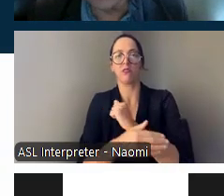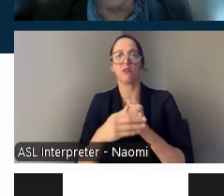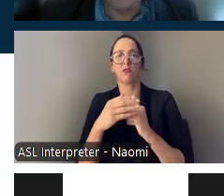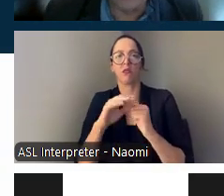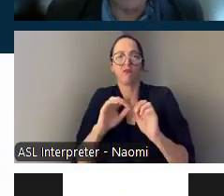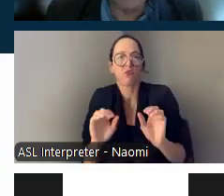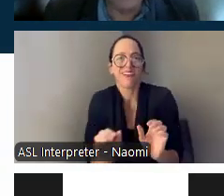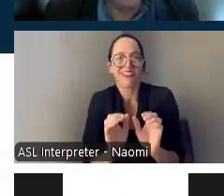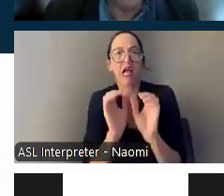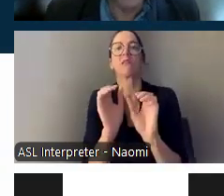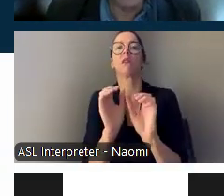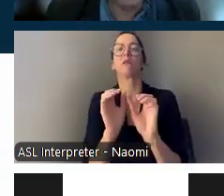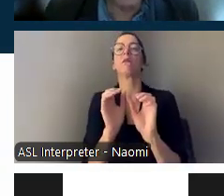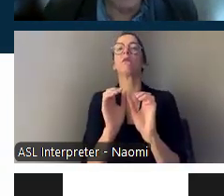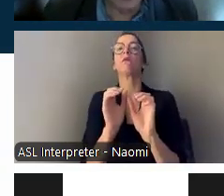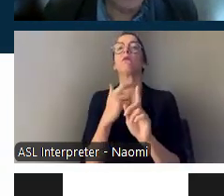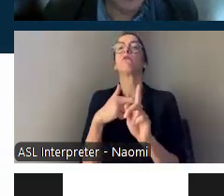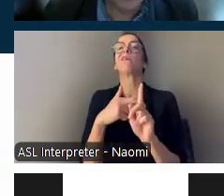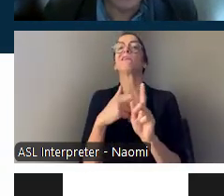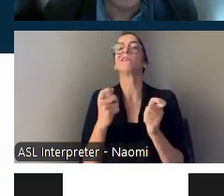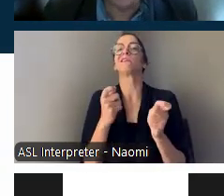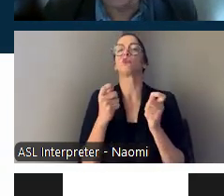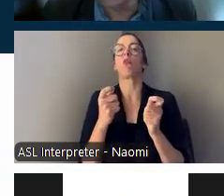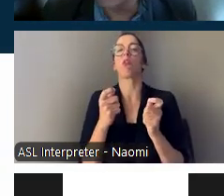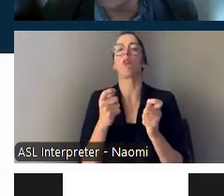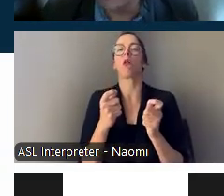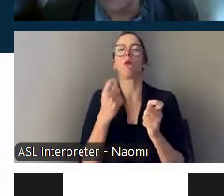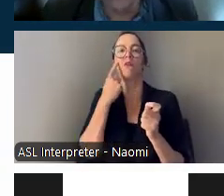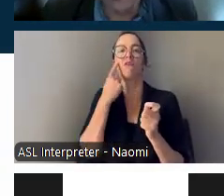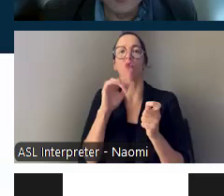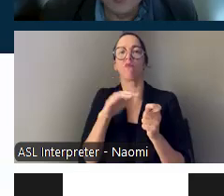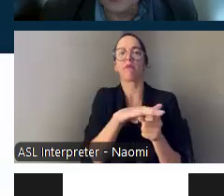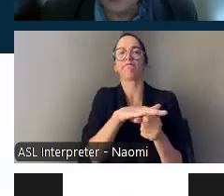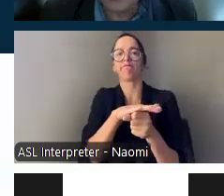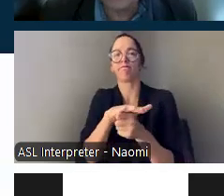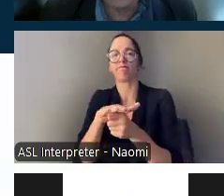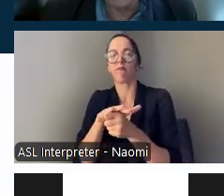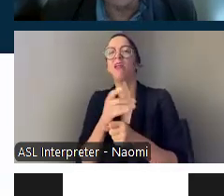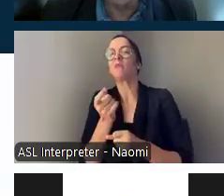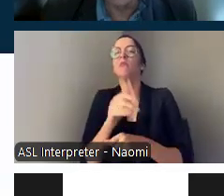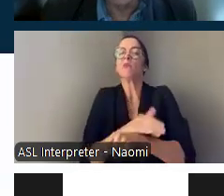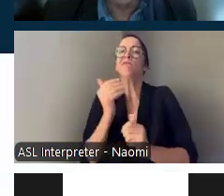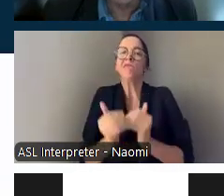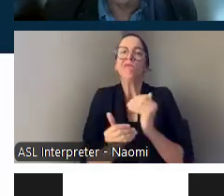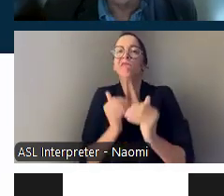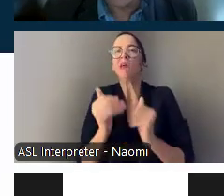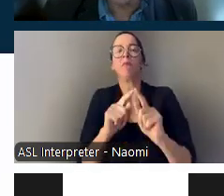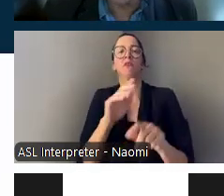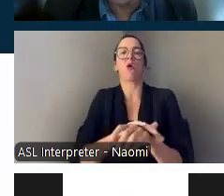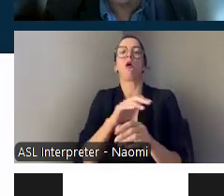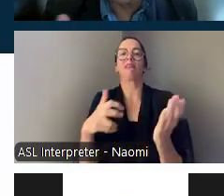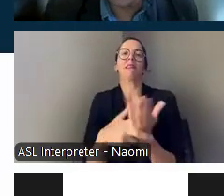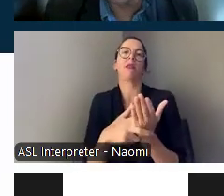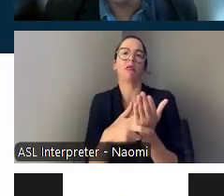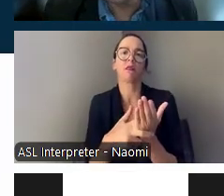more detailed than that, but that is the proposition that's on the ballot in November. And